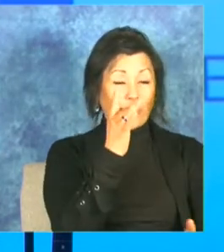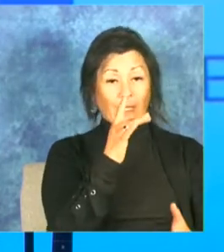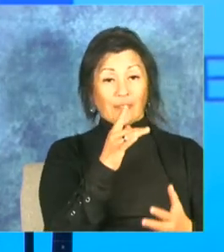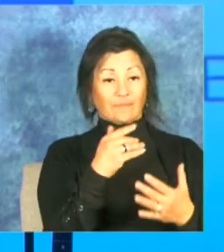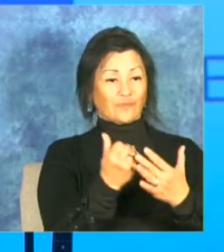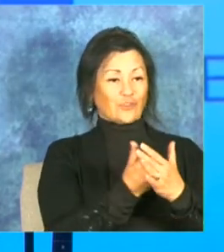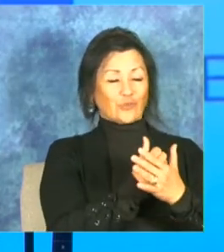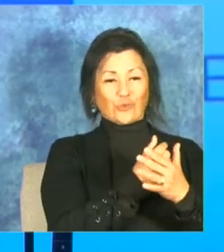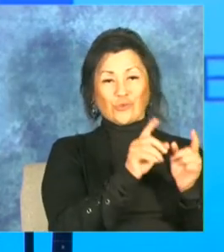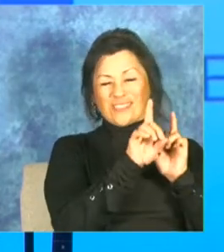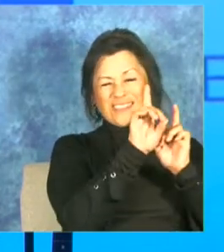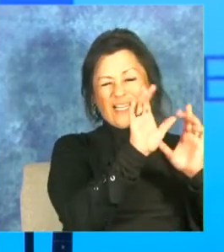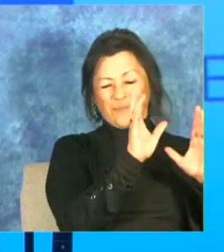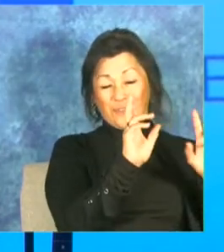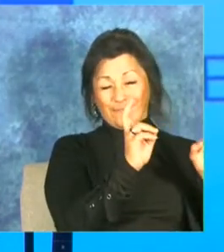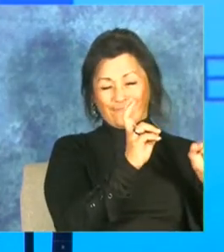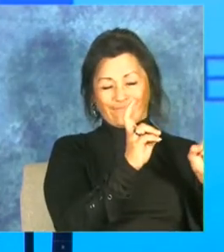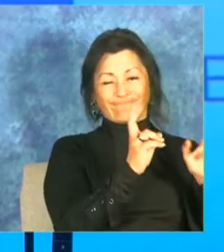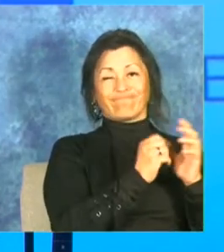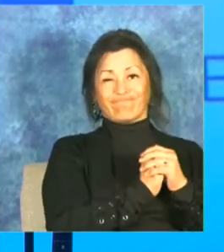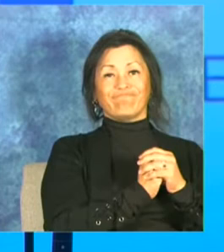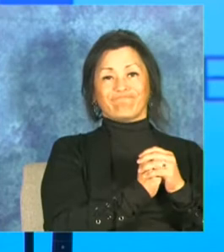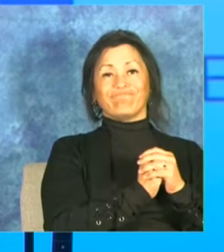the new disciples in Christ.